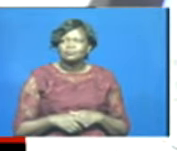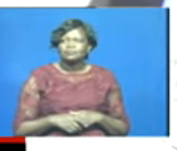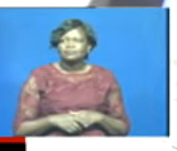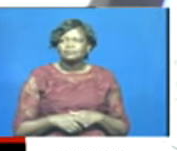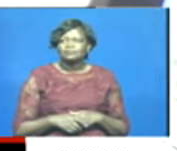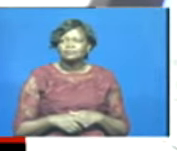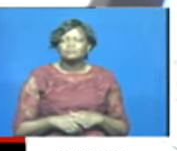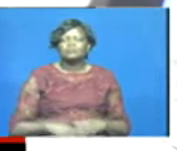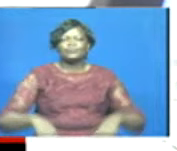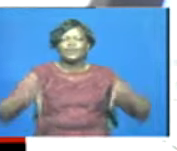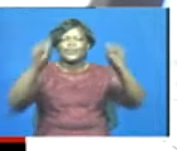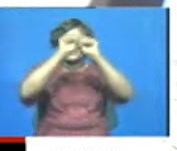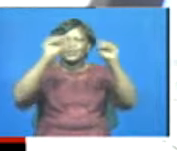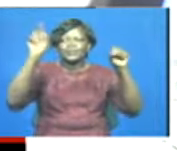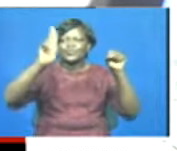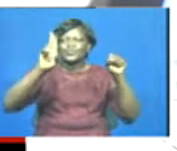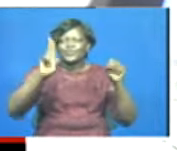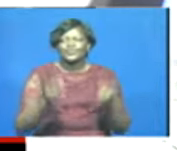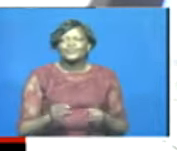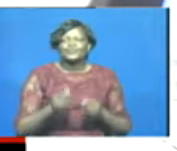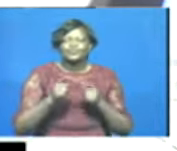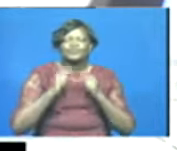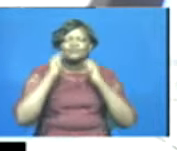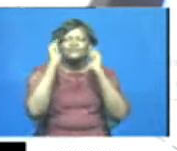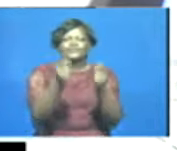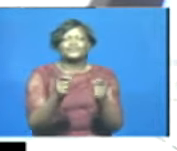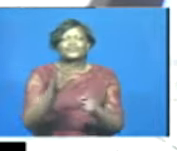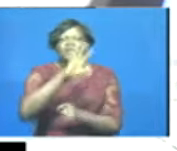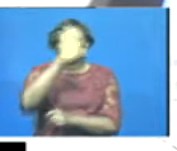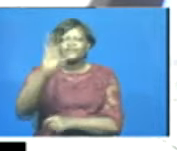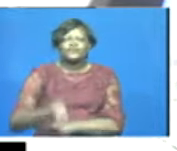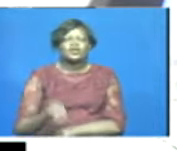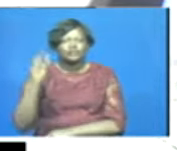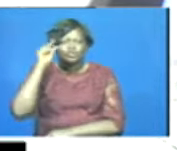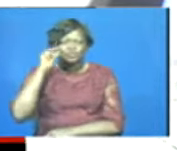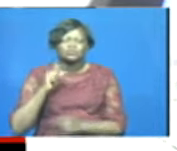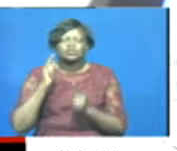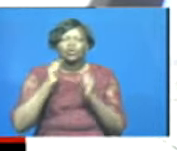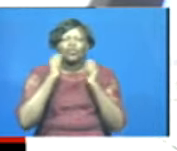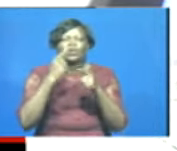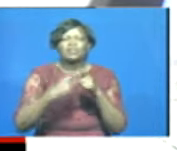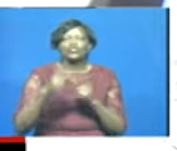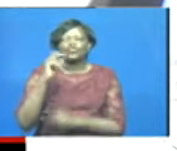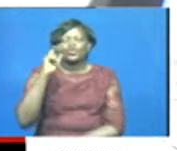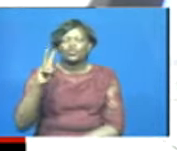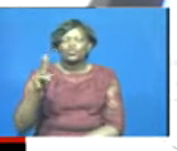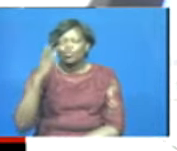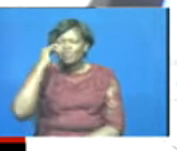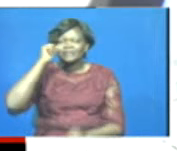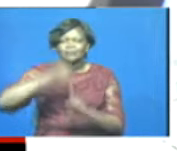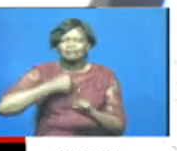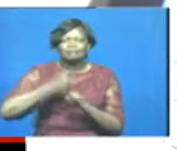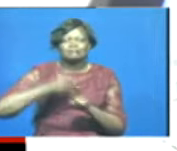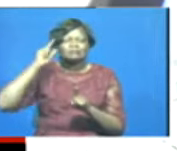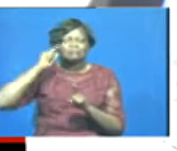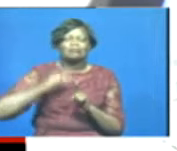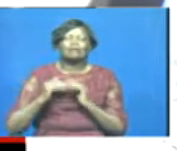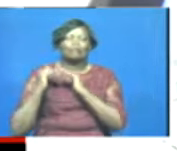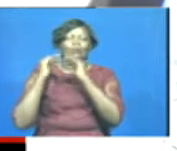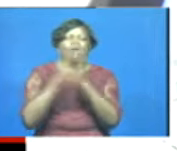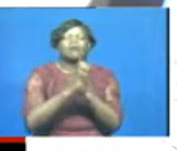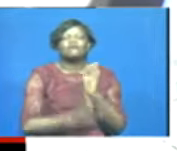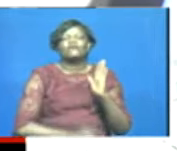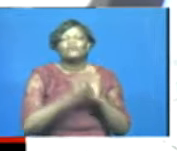Meanwhile, President Uhuru Kenyatta has been awarded the African Gender Award 2022 for championing gender equality and development in the